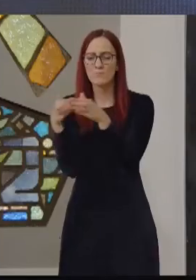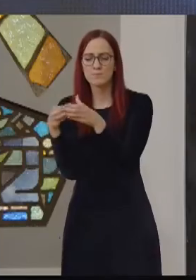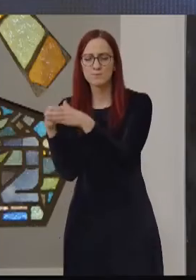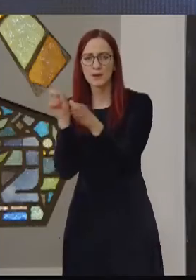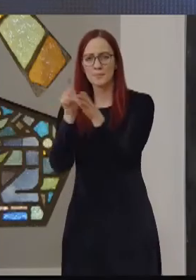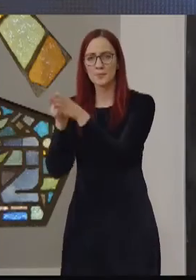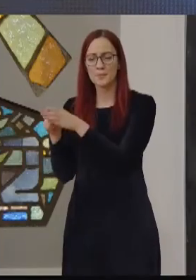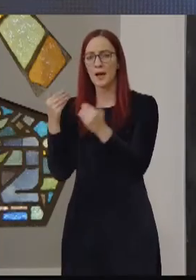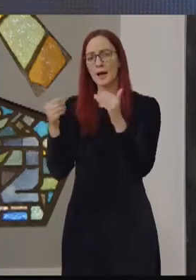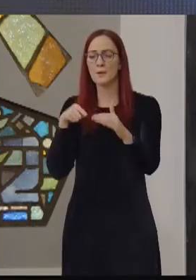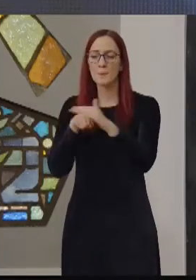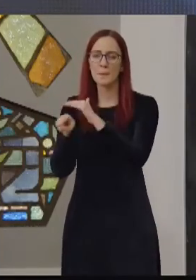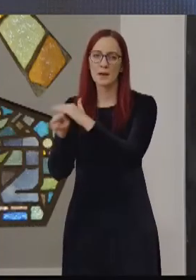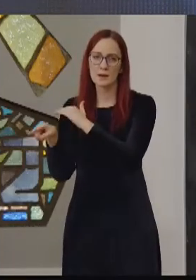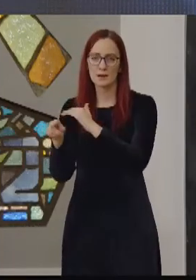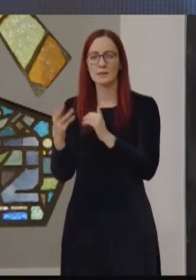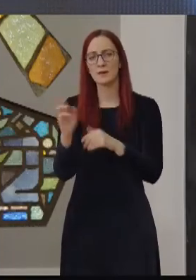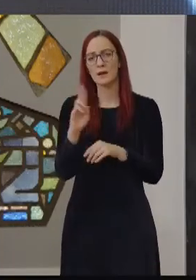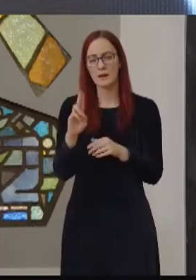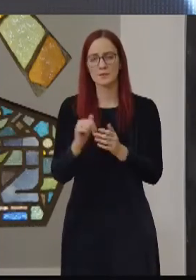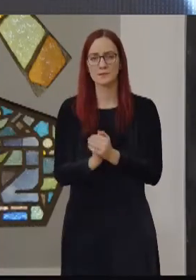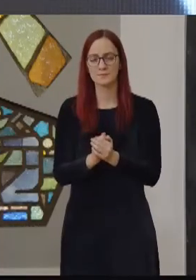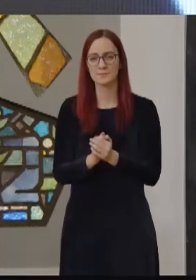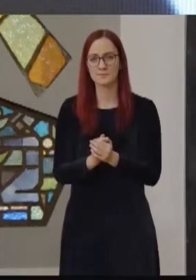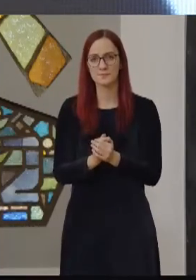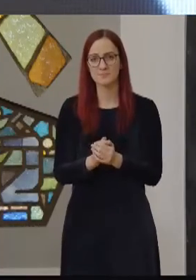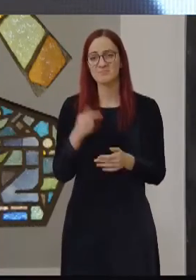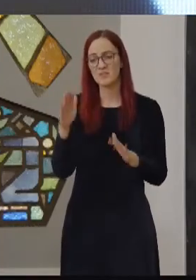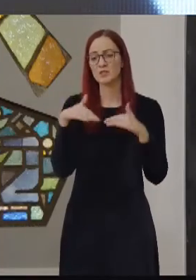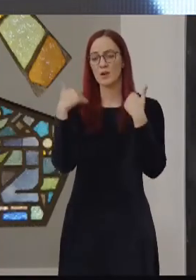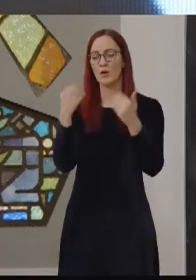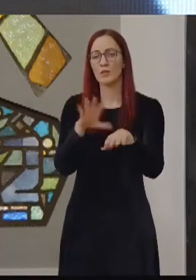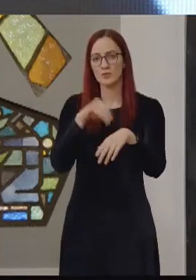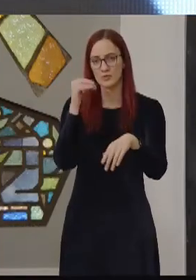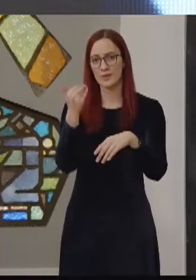recommendations by this review committee was given,